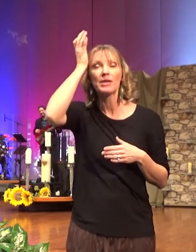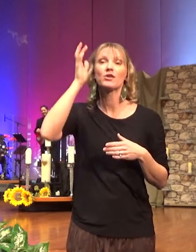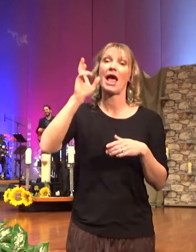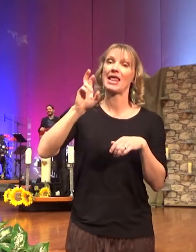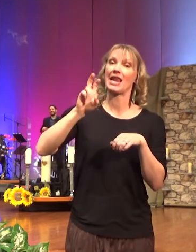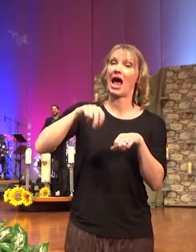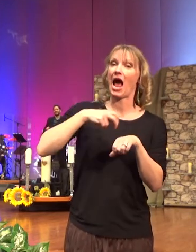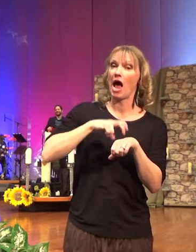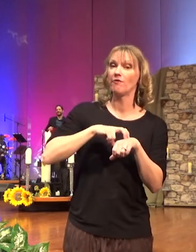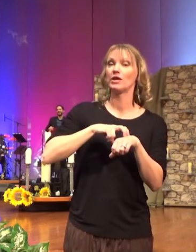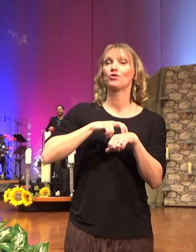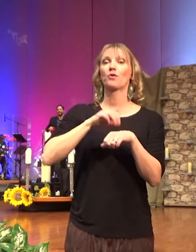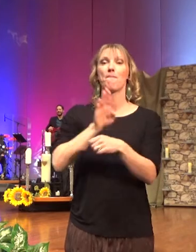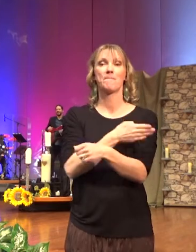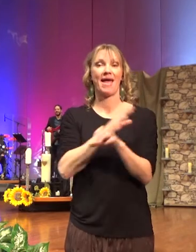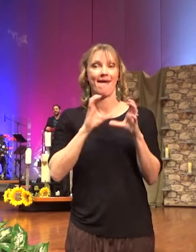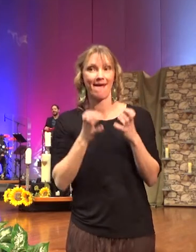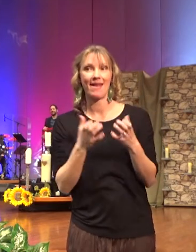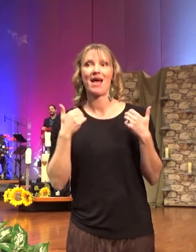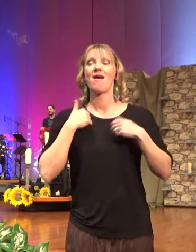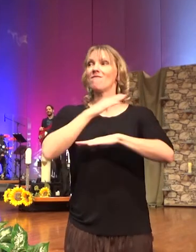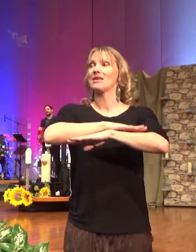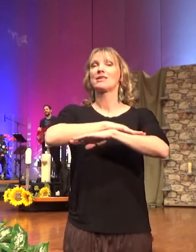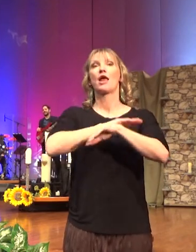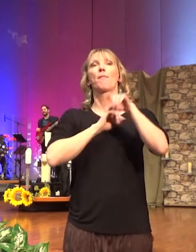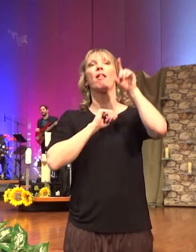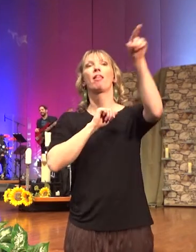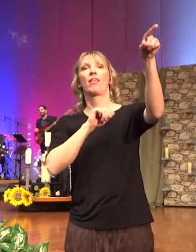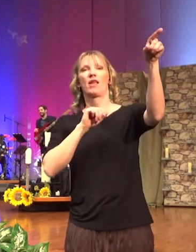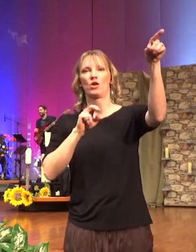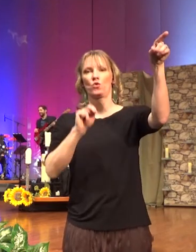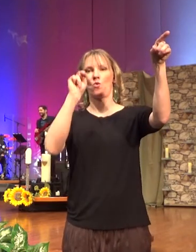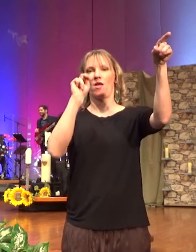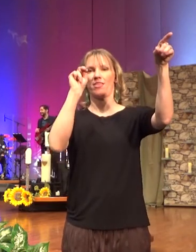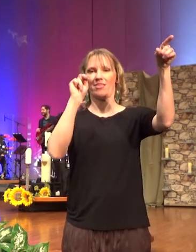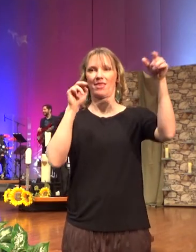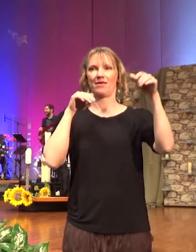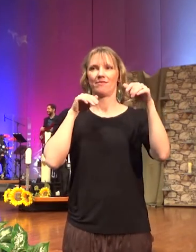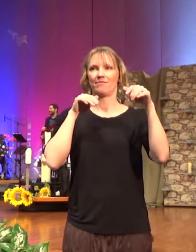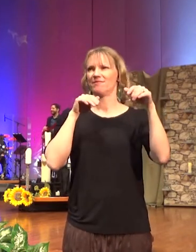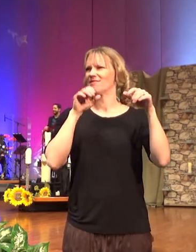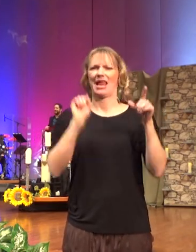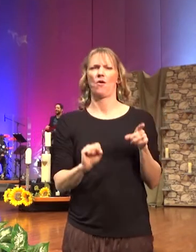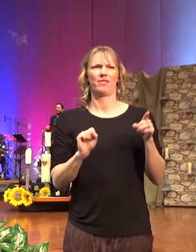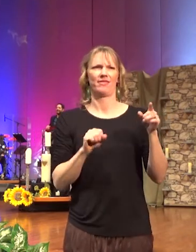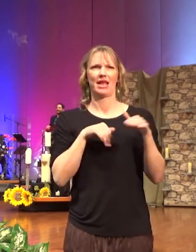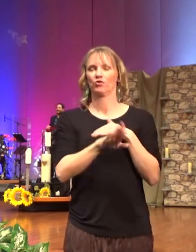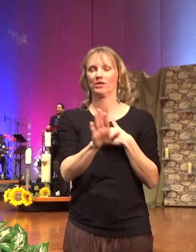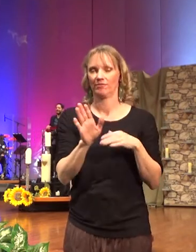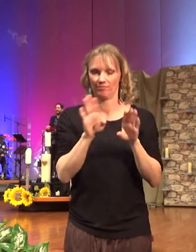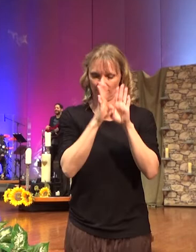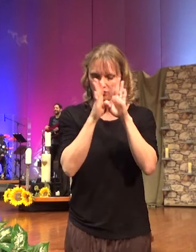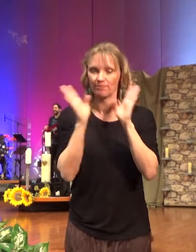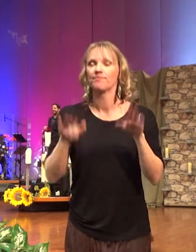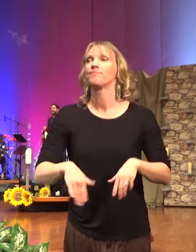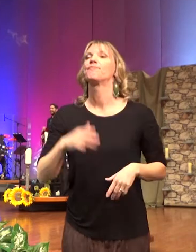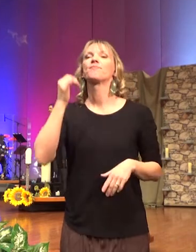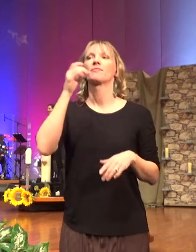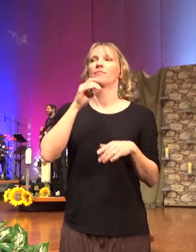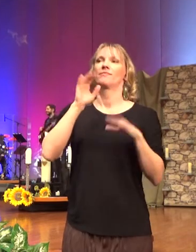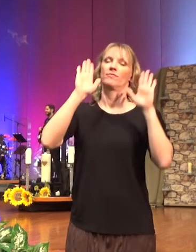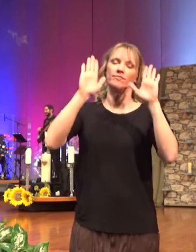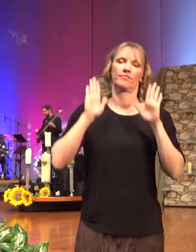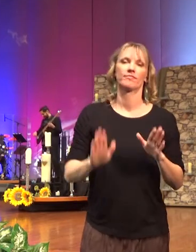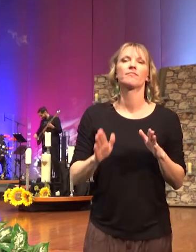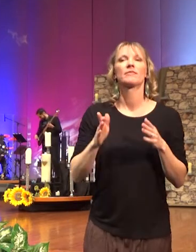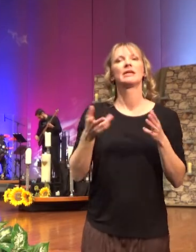an Irish band. So if you're interested, there's a table out by the north entrance. Sounds like a blast. Thank you, Dr. Patty.